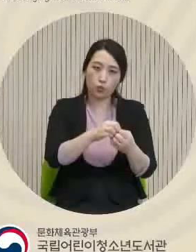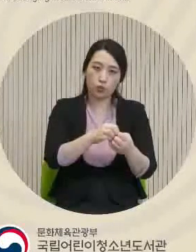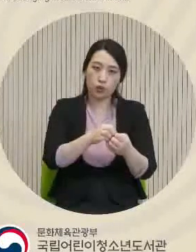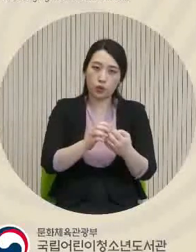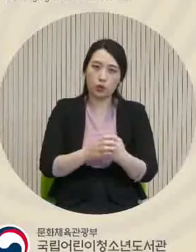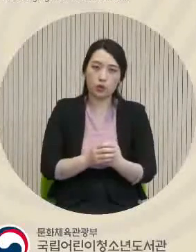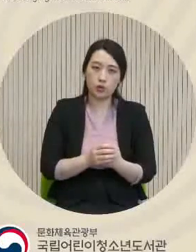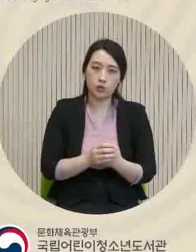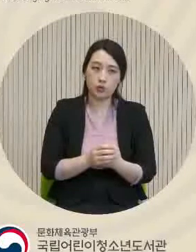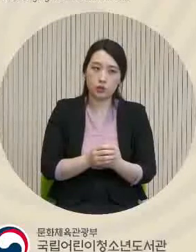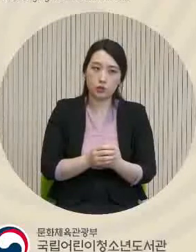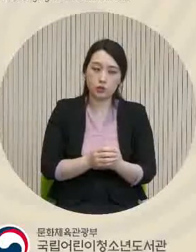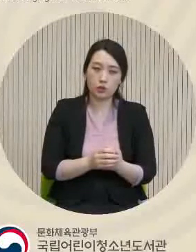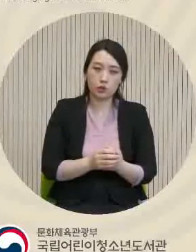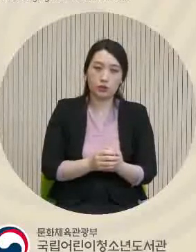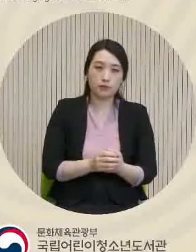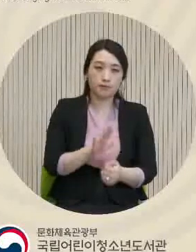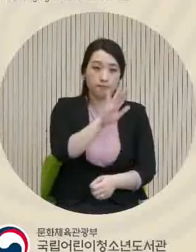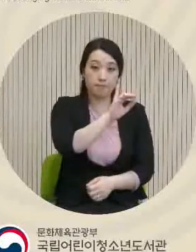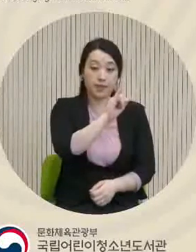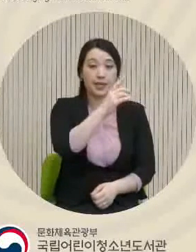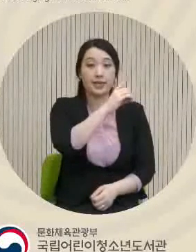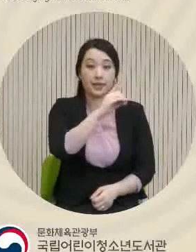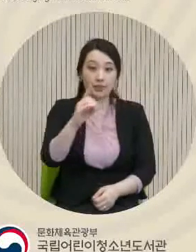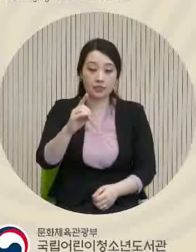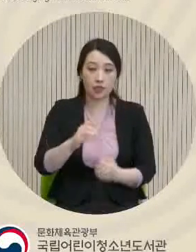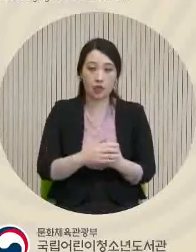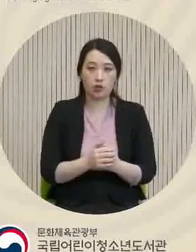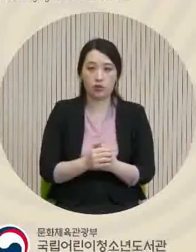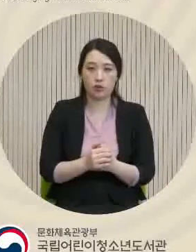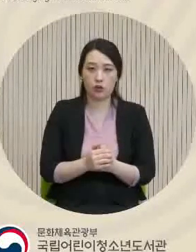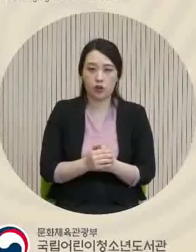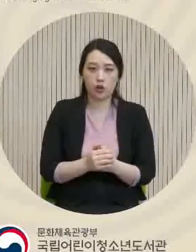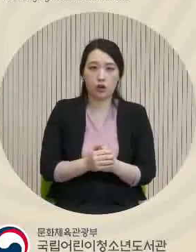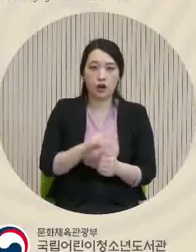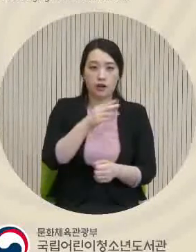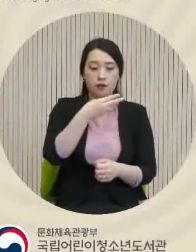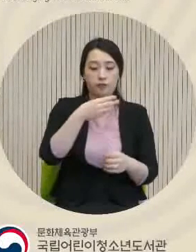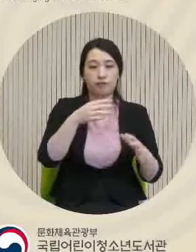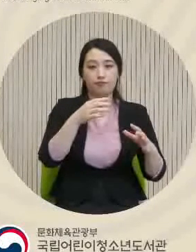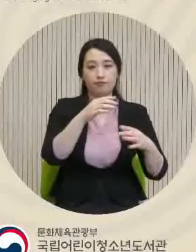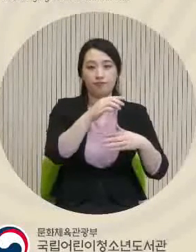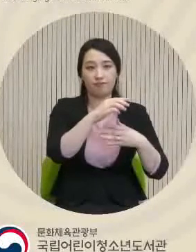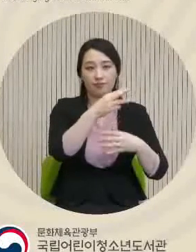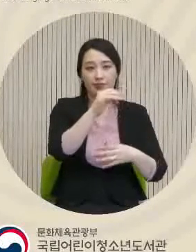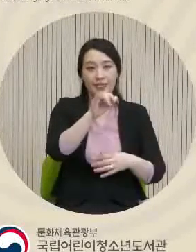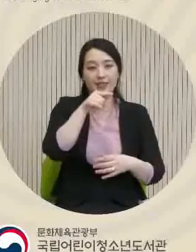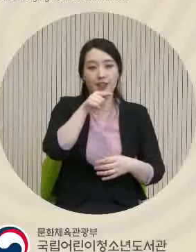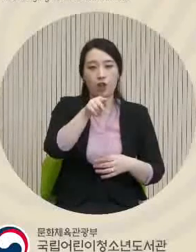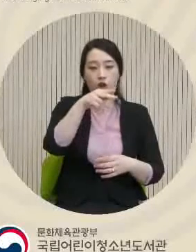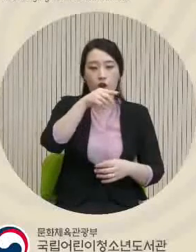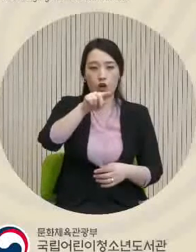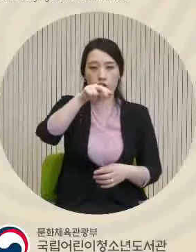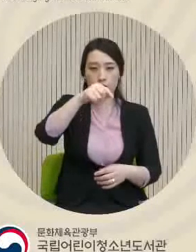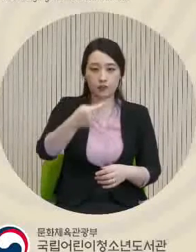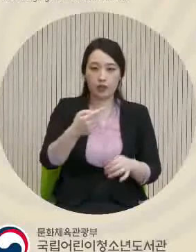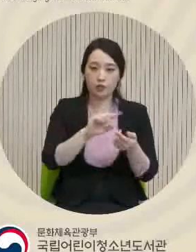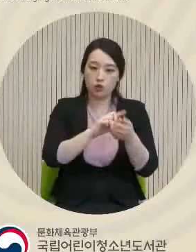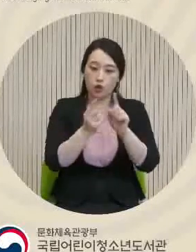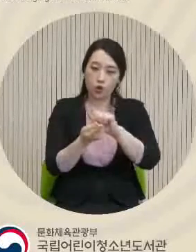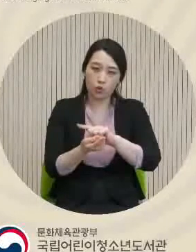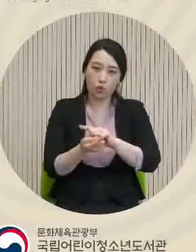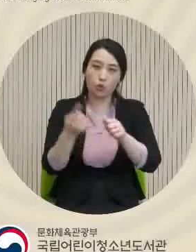From the multiliteracy perspective, connecting the two literacies as shared resources,